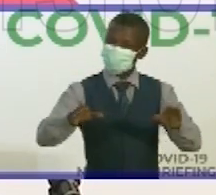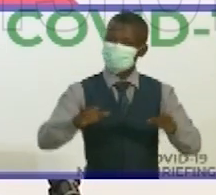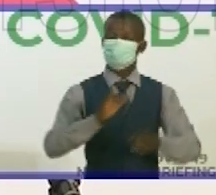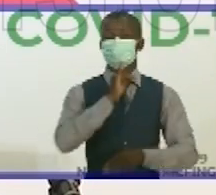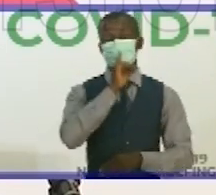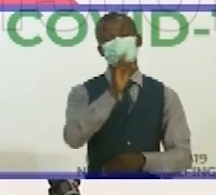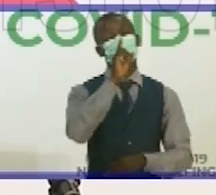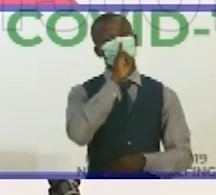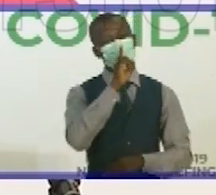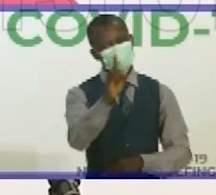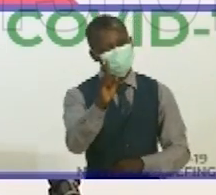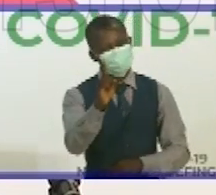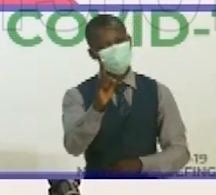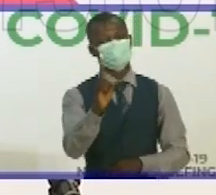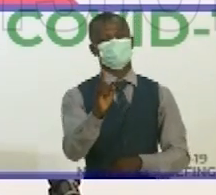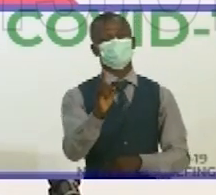not discriminate.